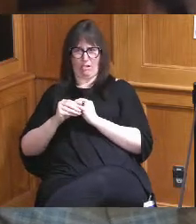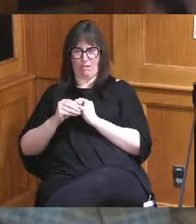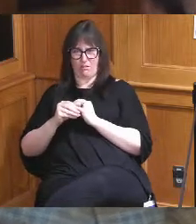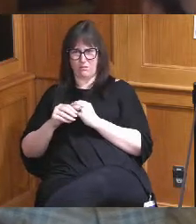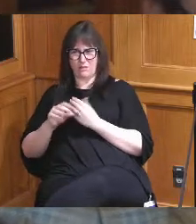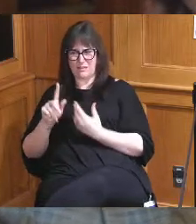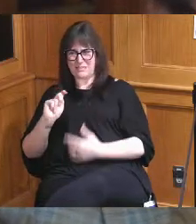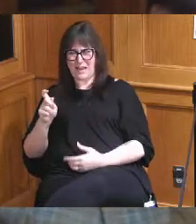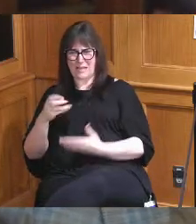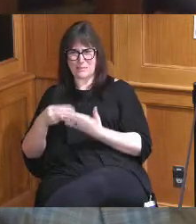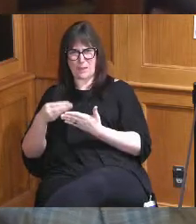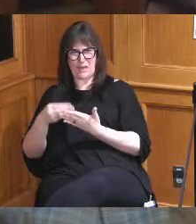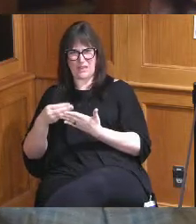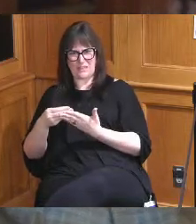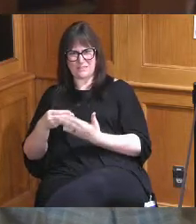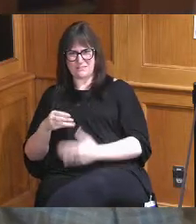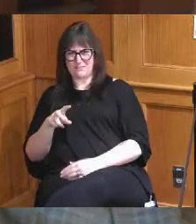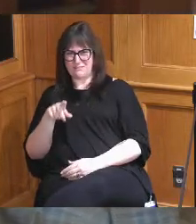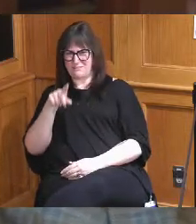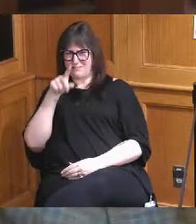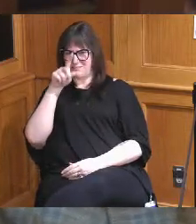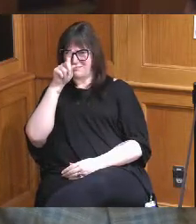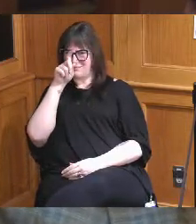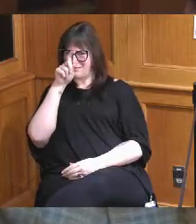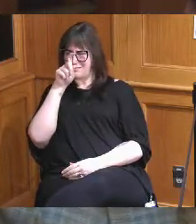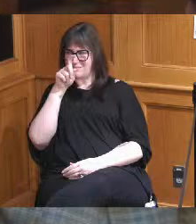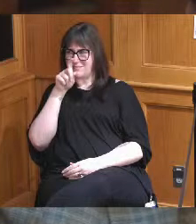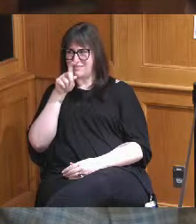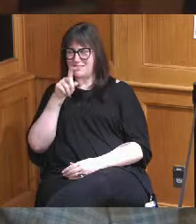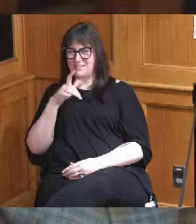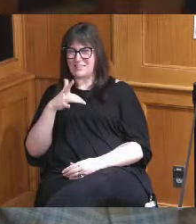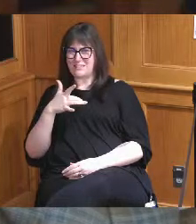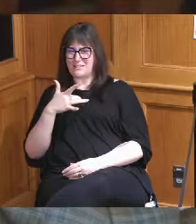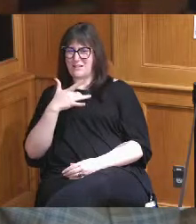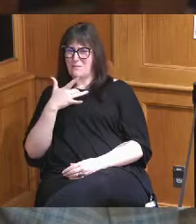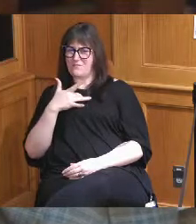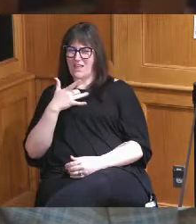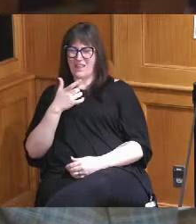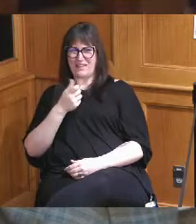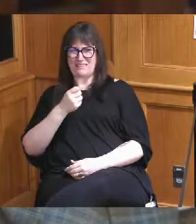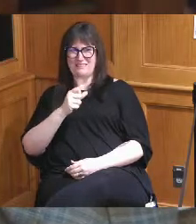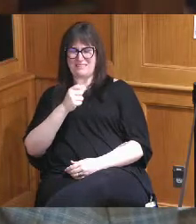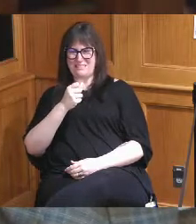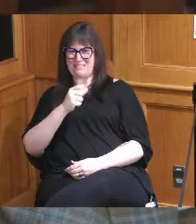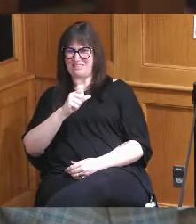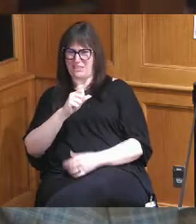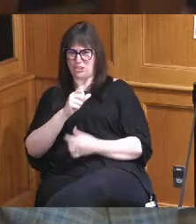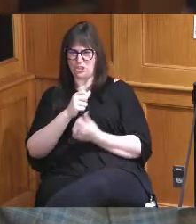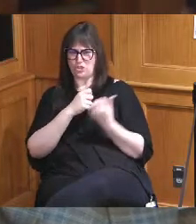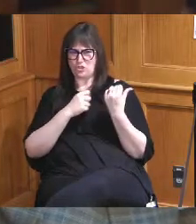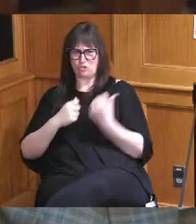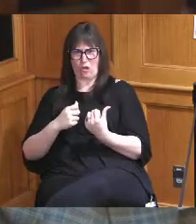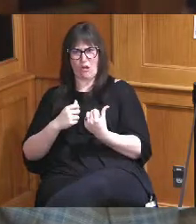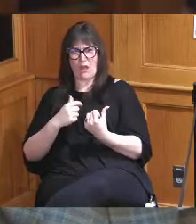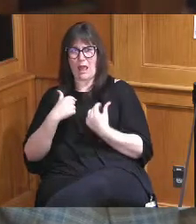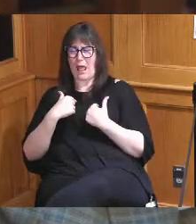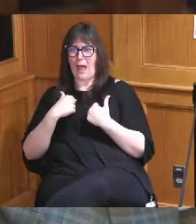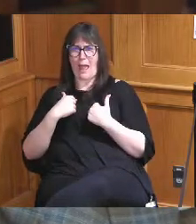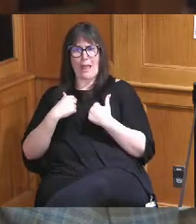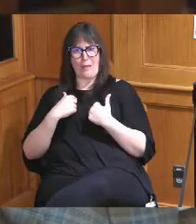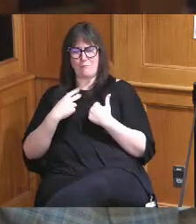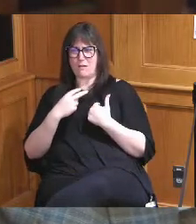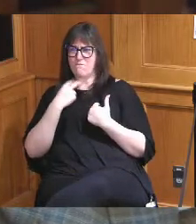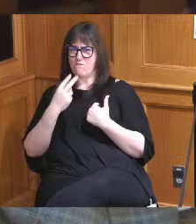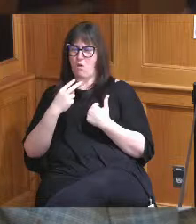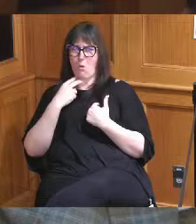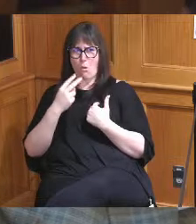tax money, I've got to be a little stronger on some of those areas. And I have been very vocal